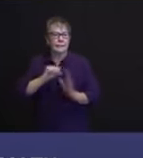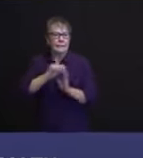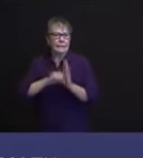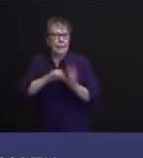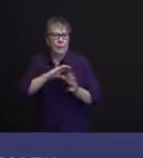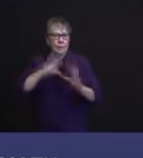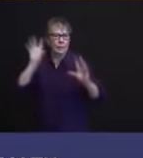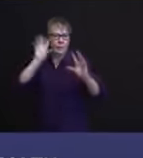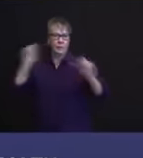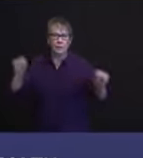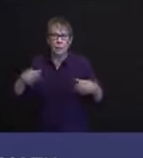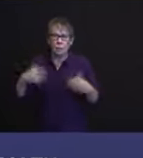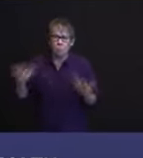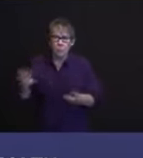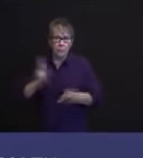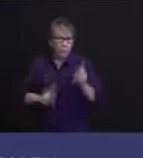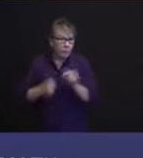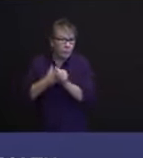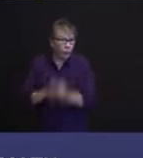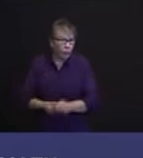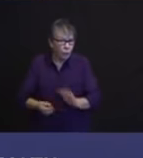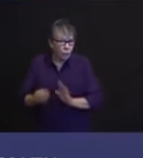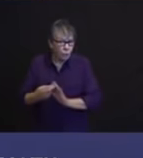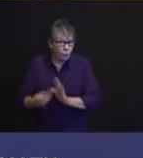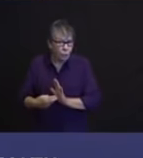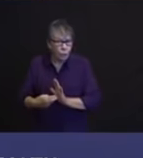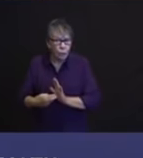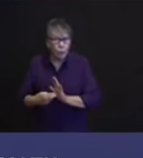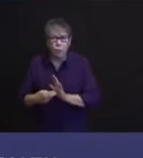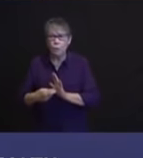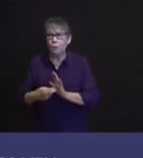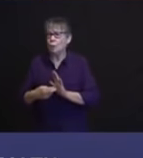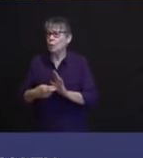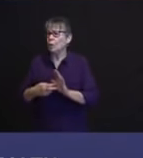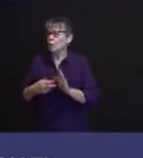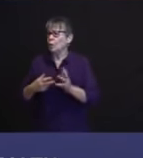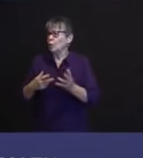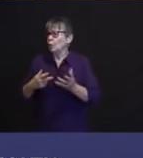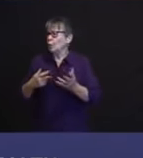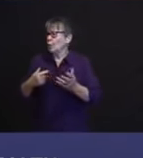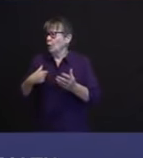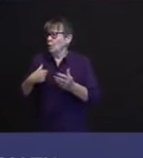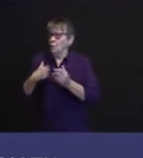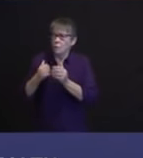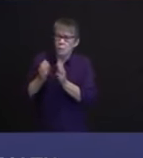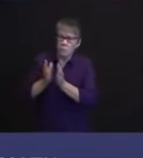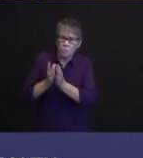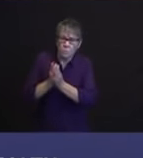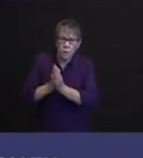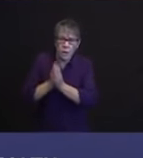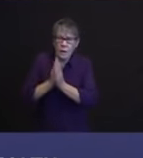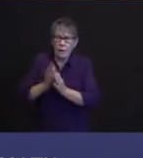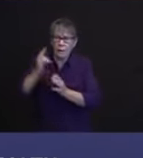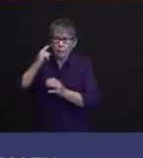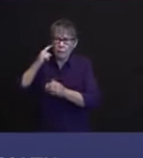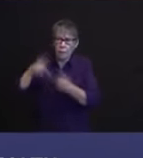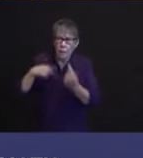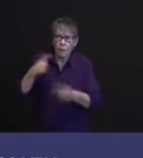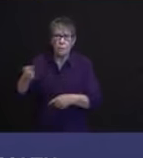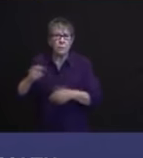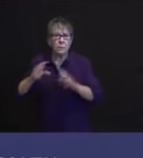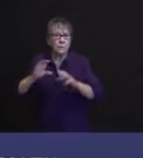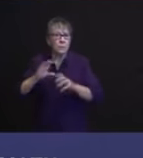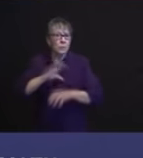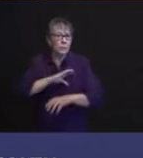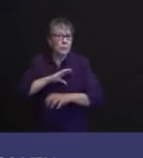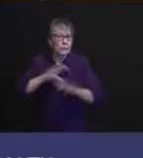around the cadet class. We got some nasty weather outside now and later. For that, anything else you got?